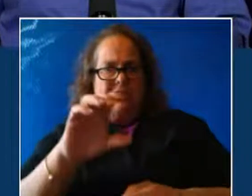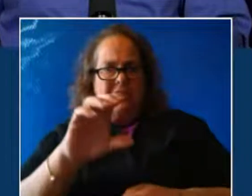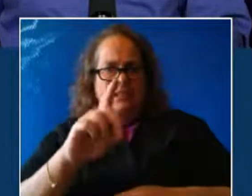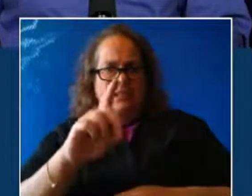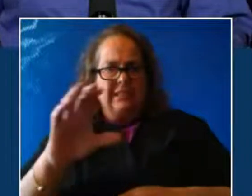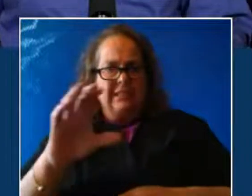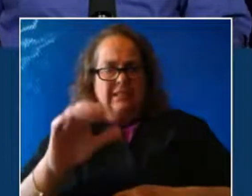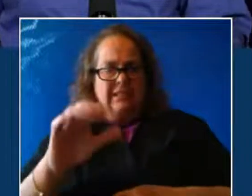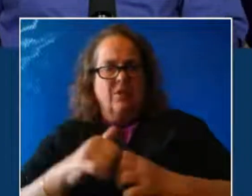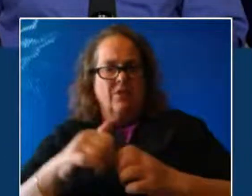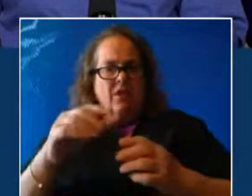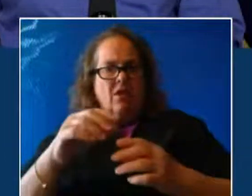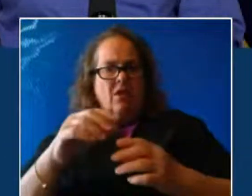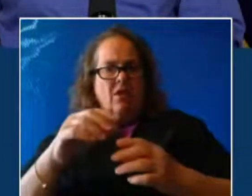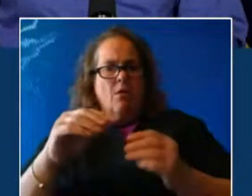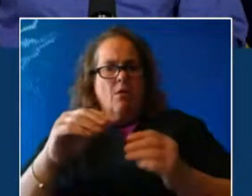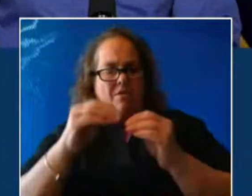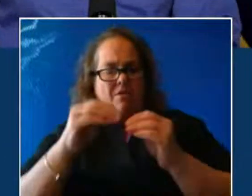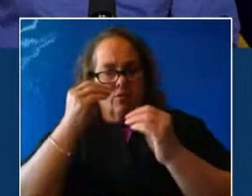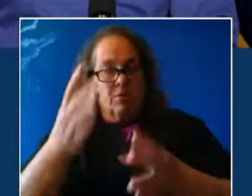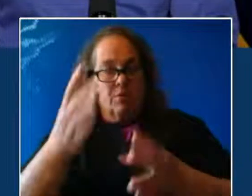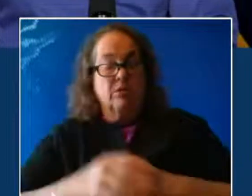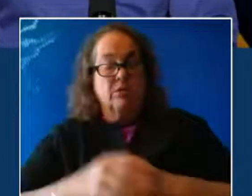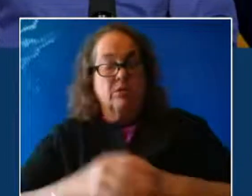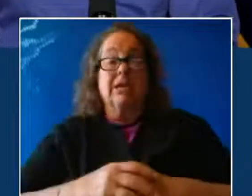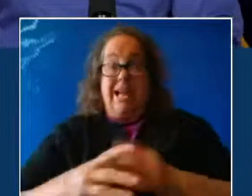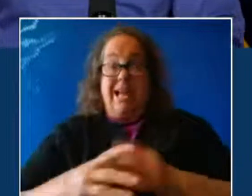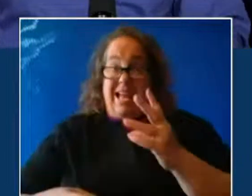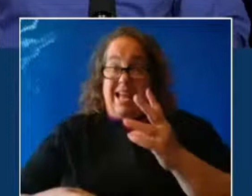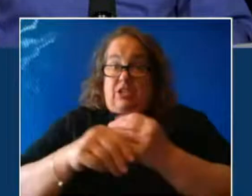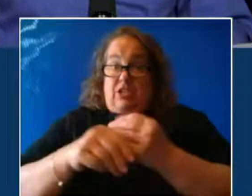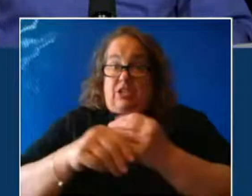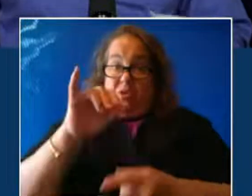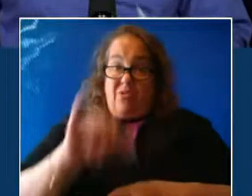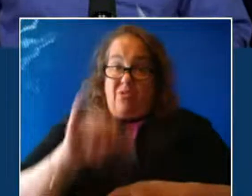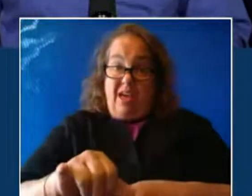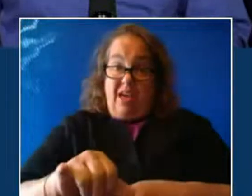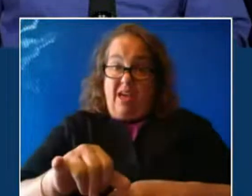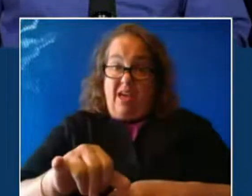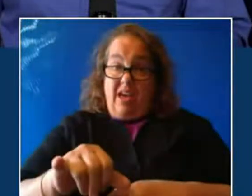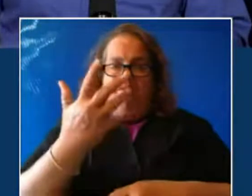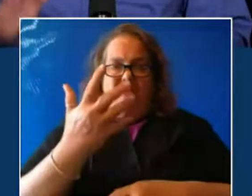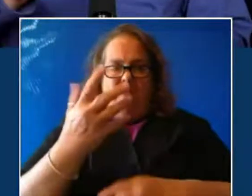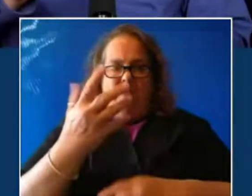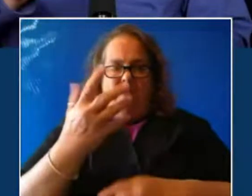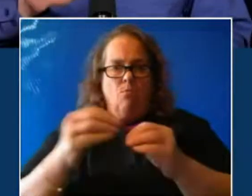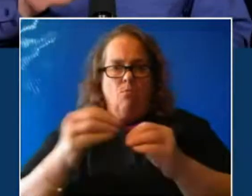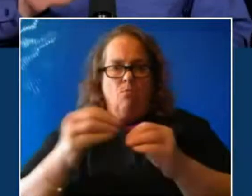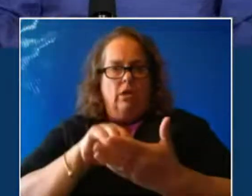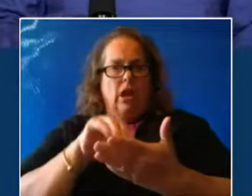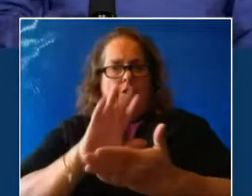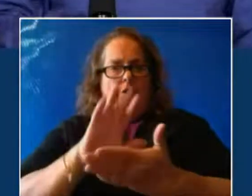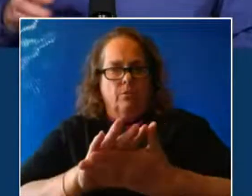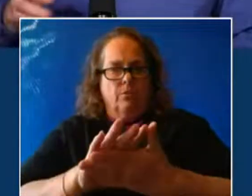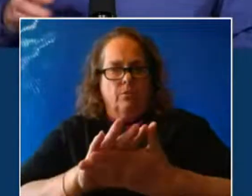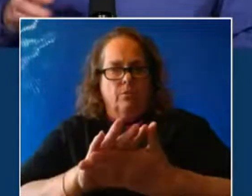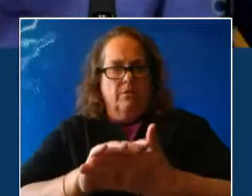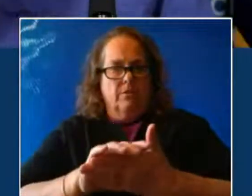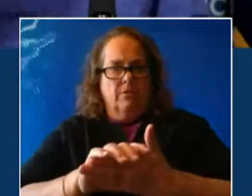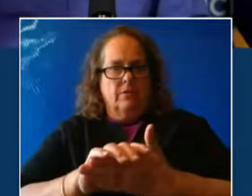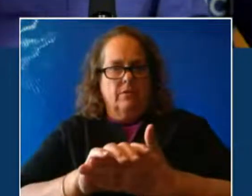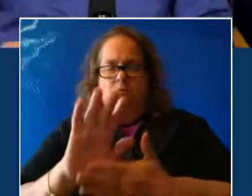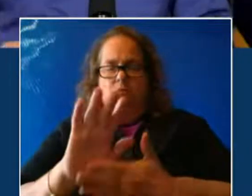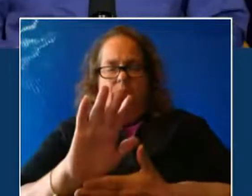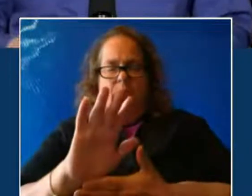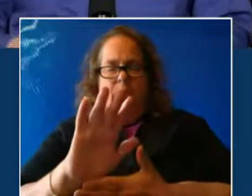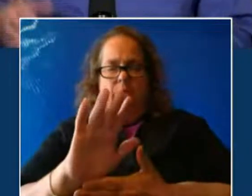areas. In addition to that, there are 5 other documents. If you could, before I pause or before I move on here,